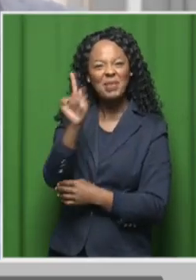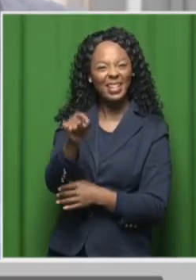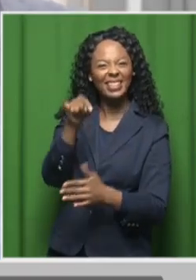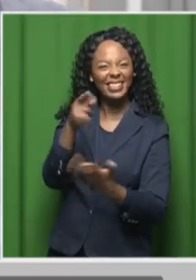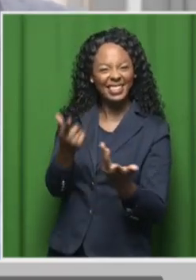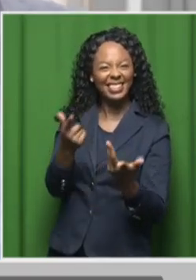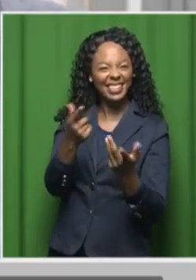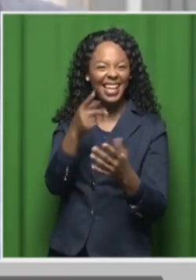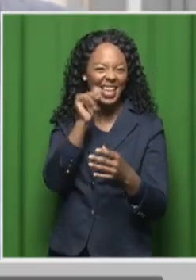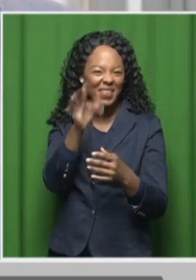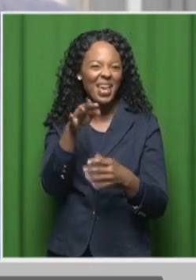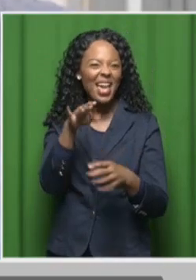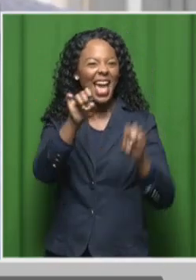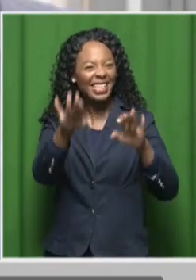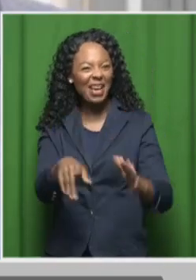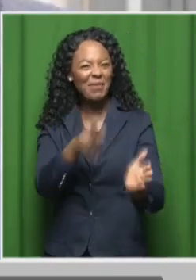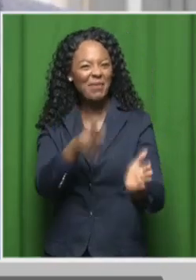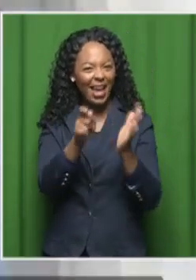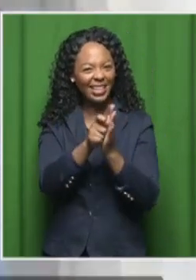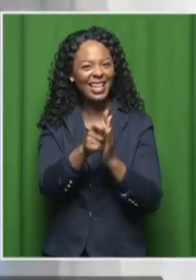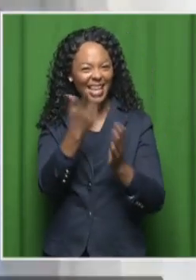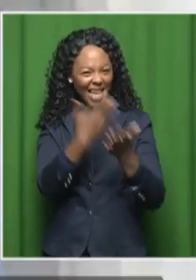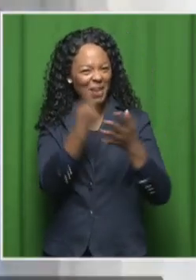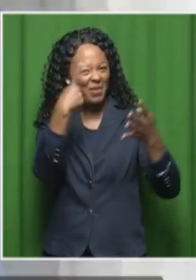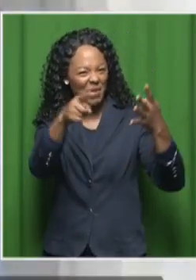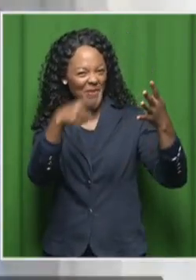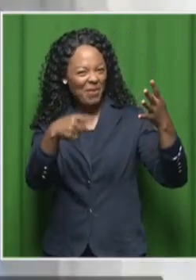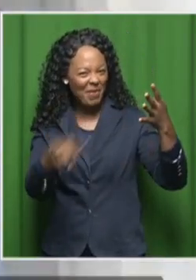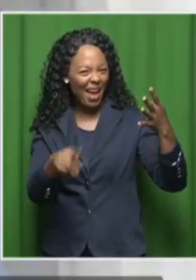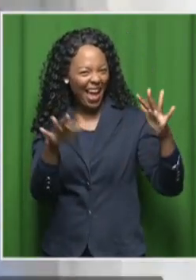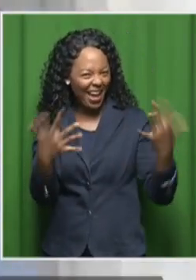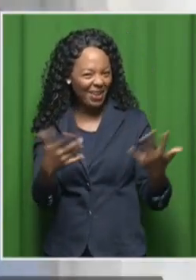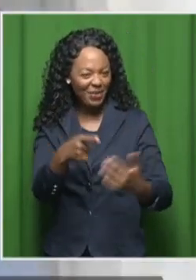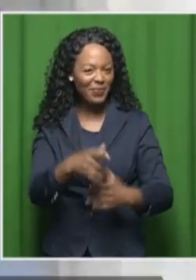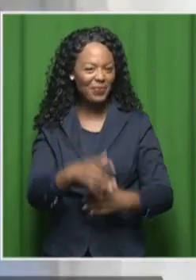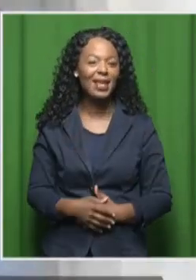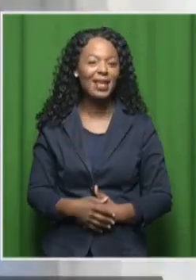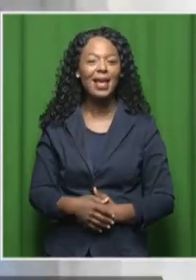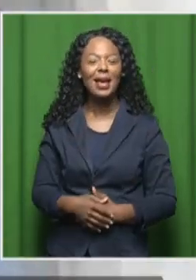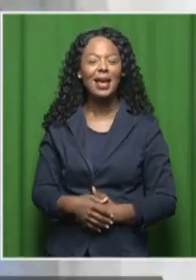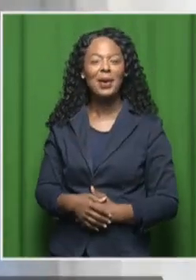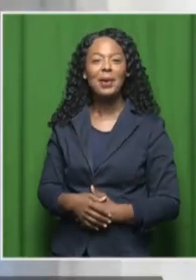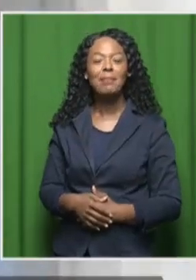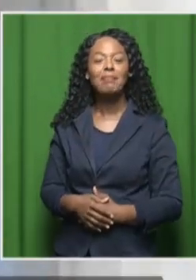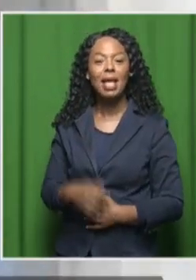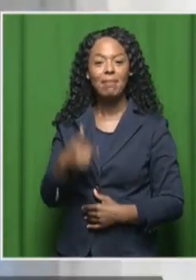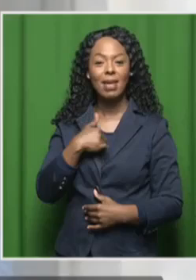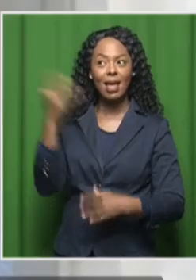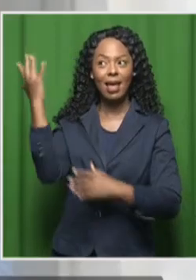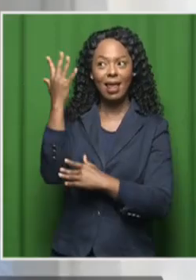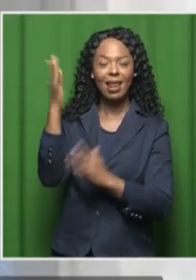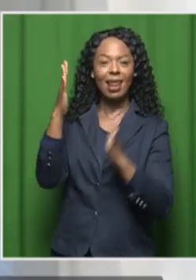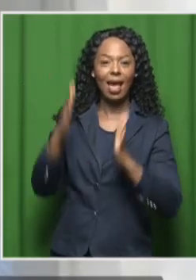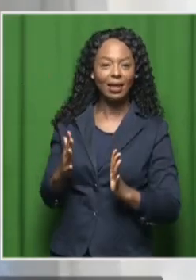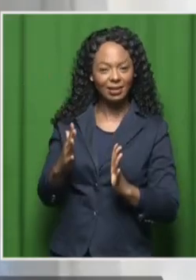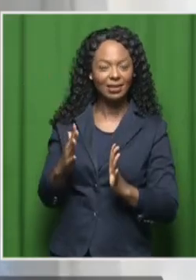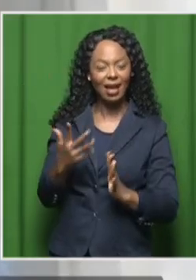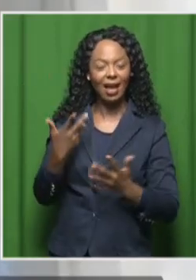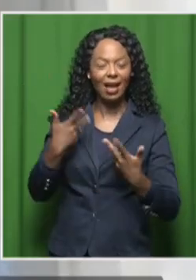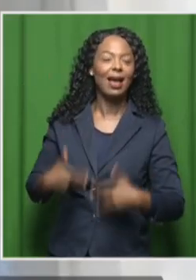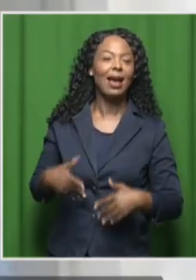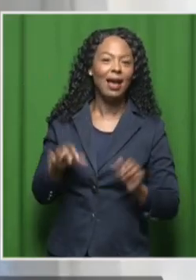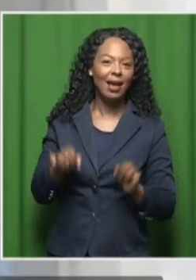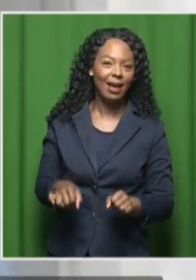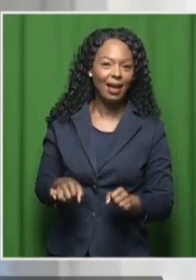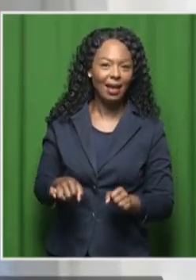exams? You put me in the spot as a lecturer here. But I